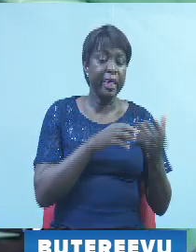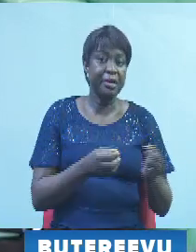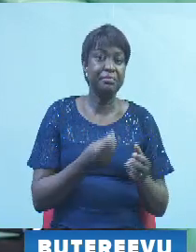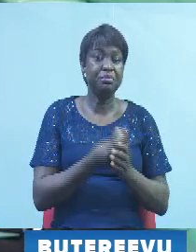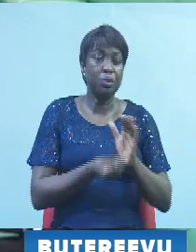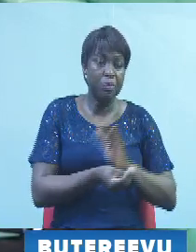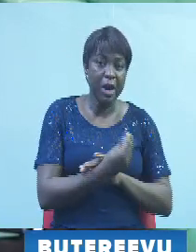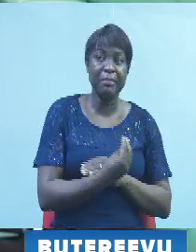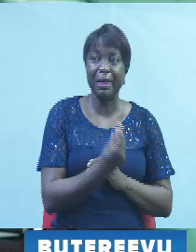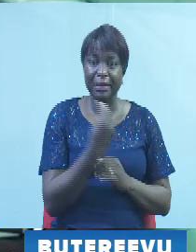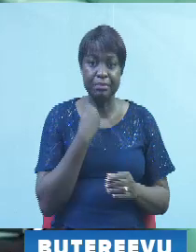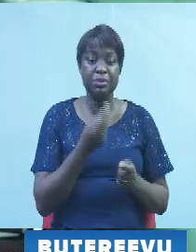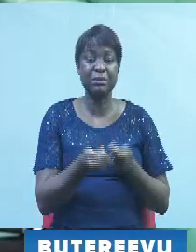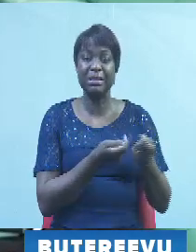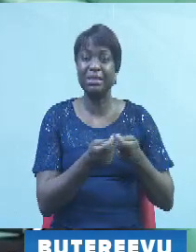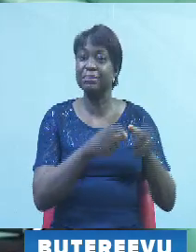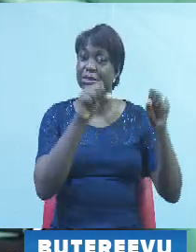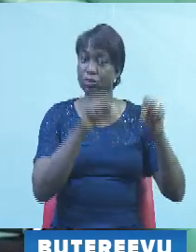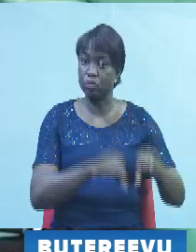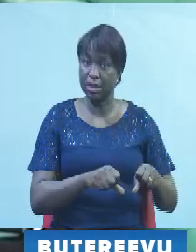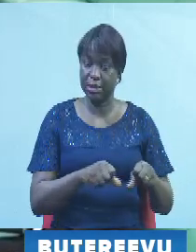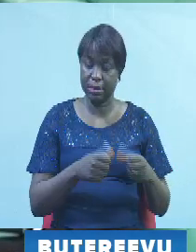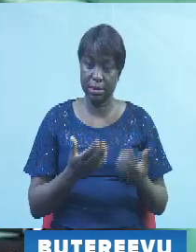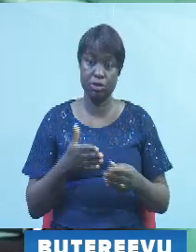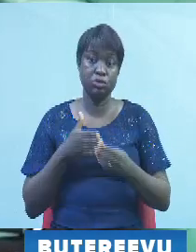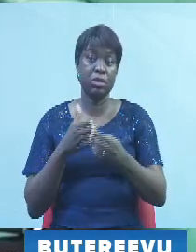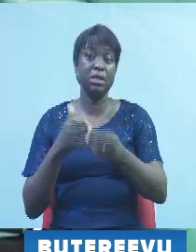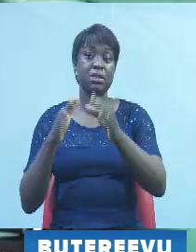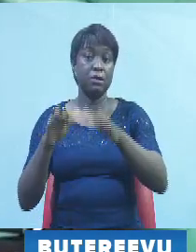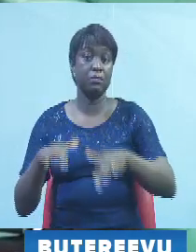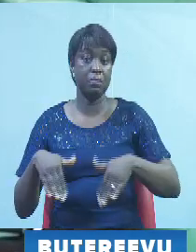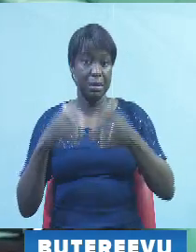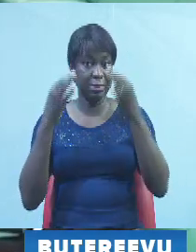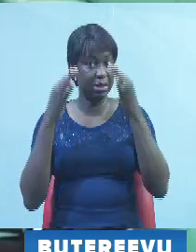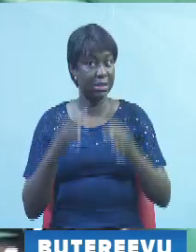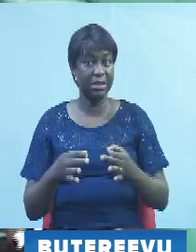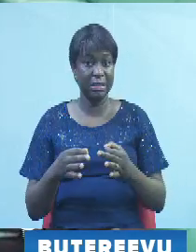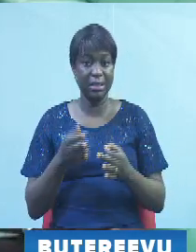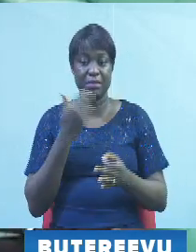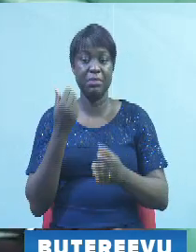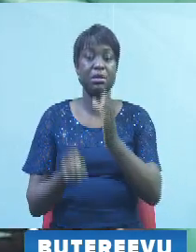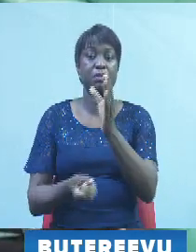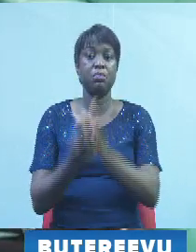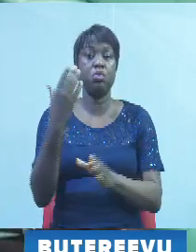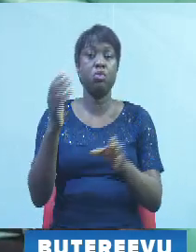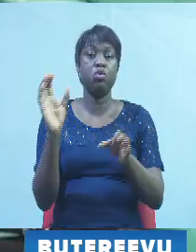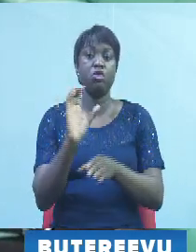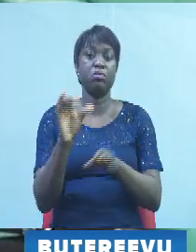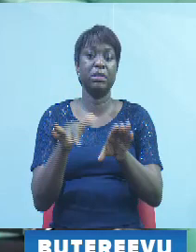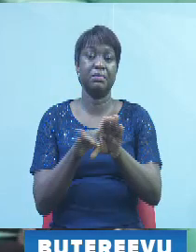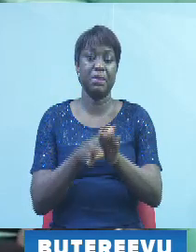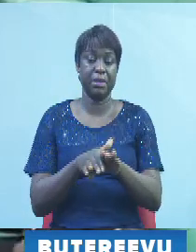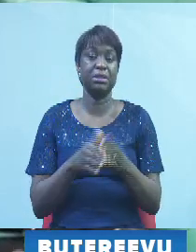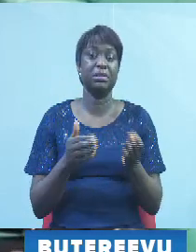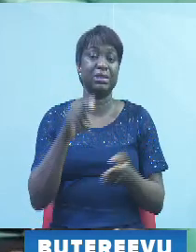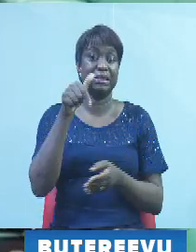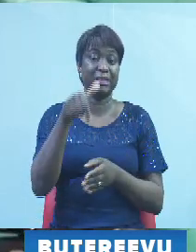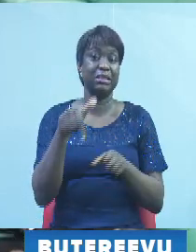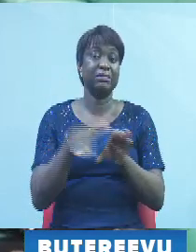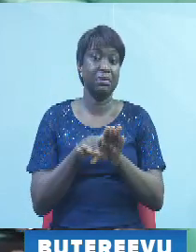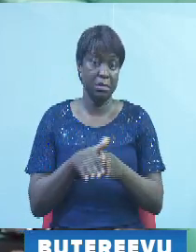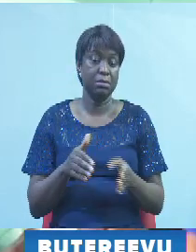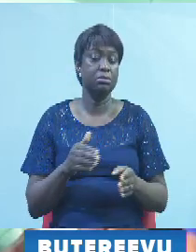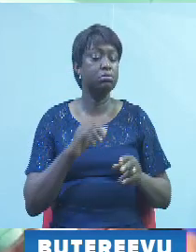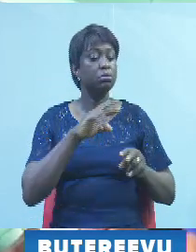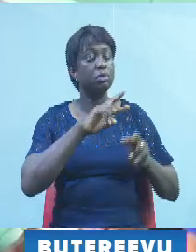era kiddukanyizibwa bubi. Omukozi w'ekikula eggwanga olukulu Anita Amongo yasalawo okusawo akakiiko k'abantu musanvu okwekenneenya ensonga eno. Kati